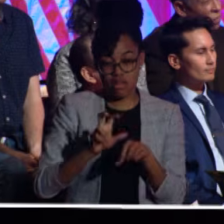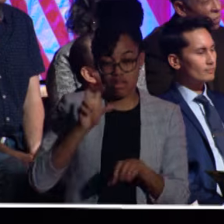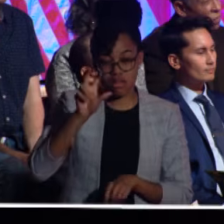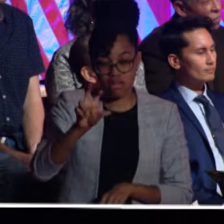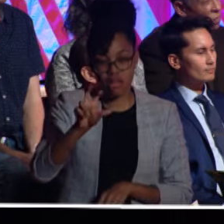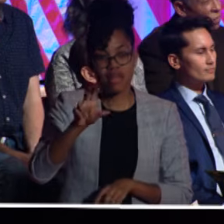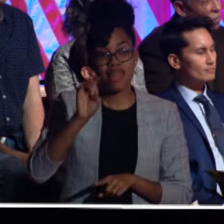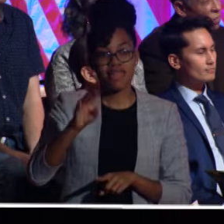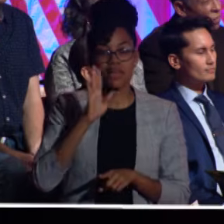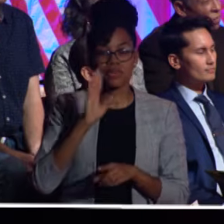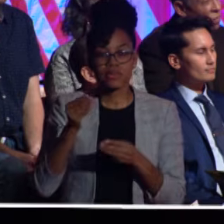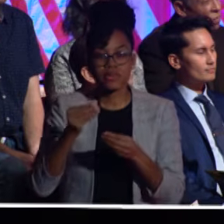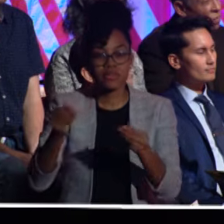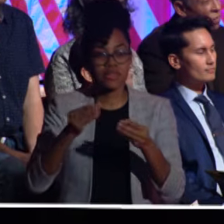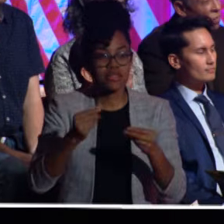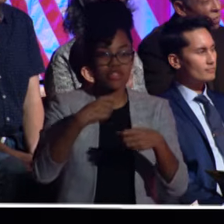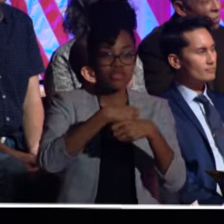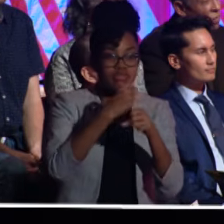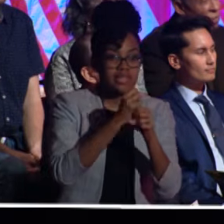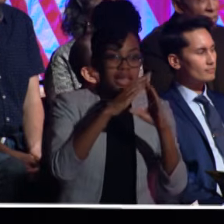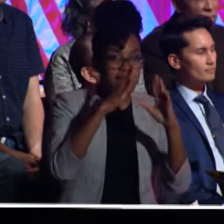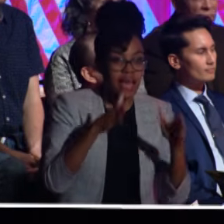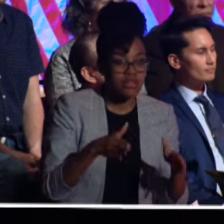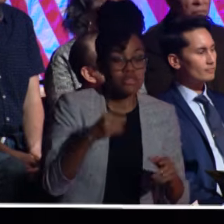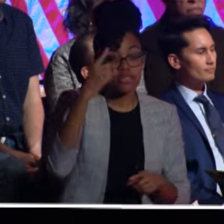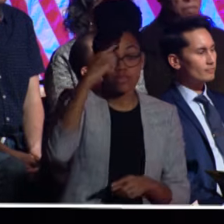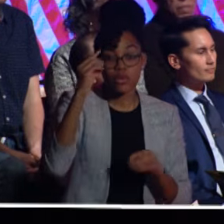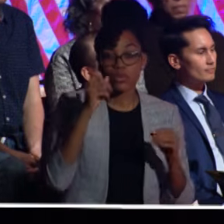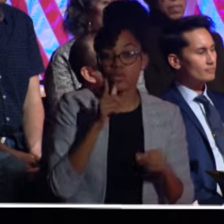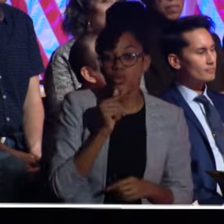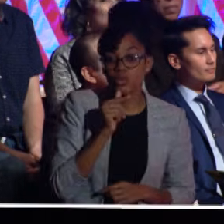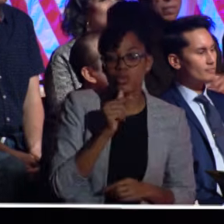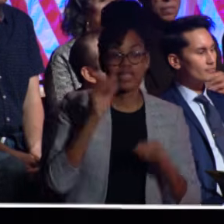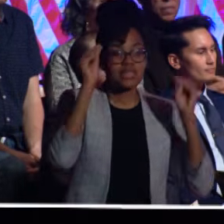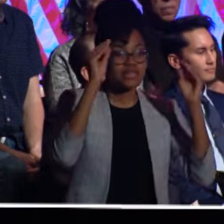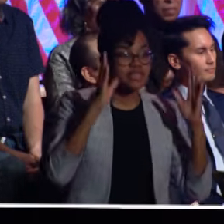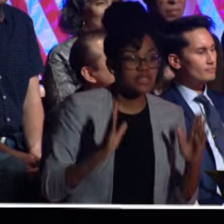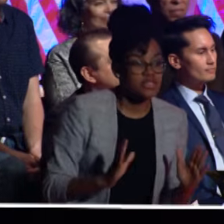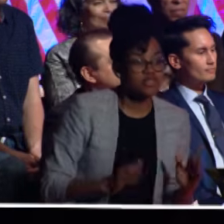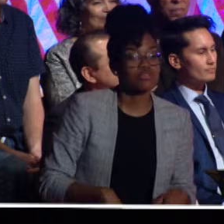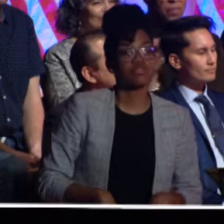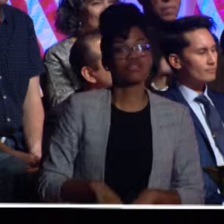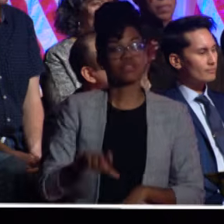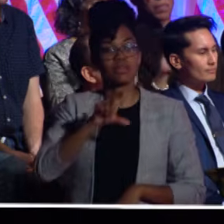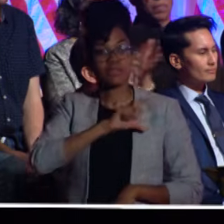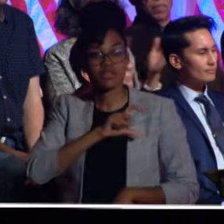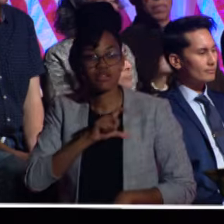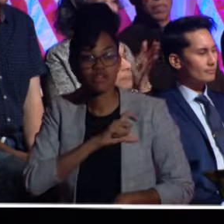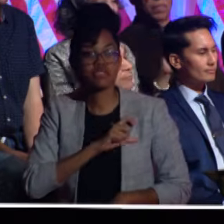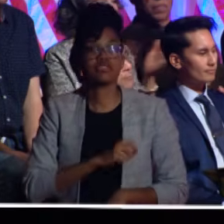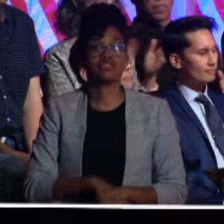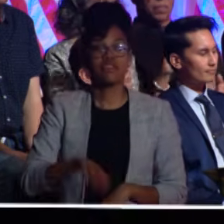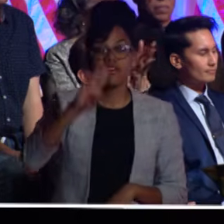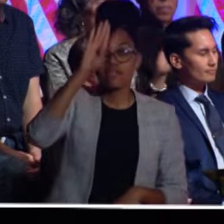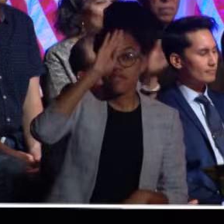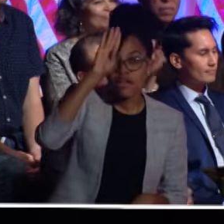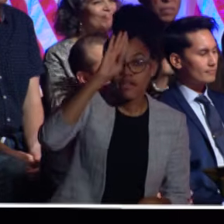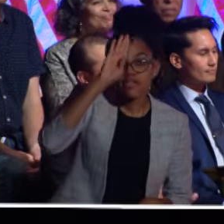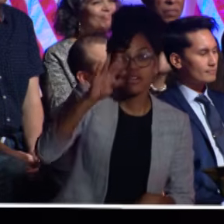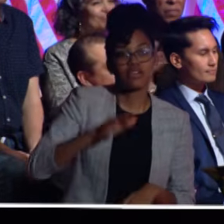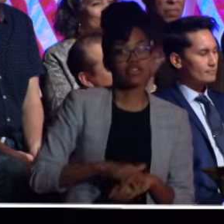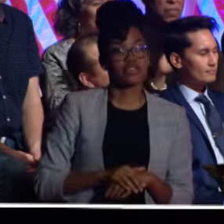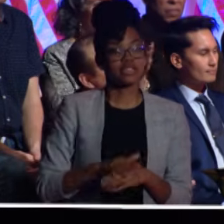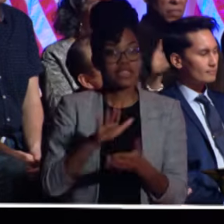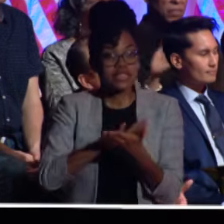preserve housing for our teachers, our police officers, firefighters, and janitors, and social workers,